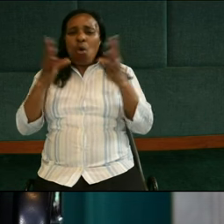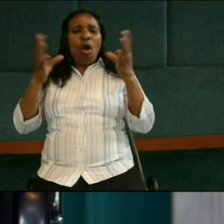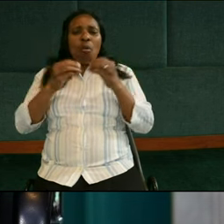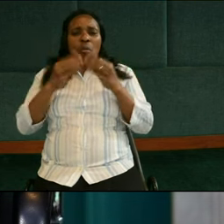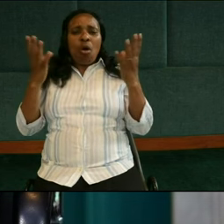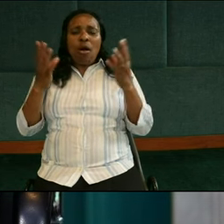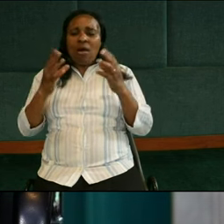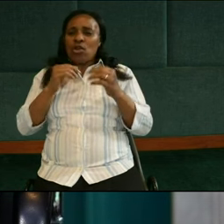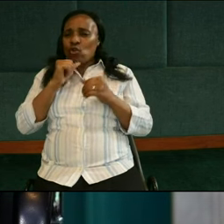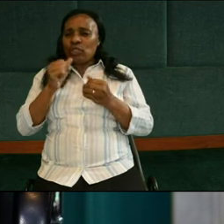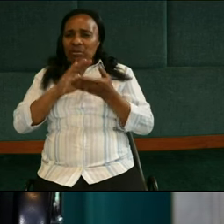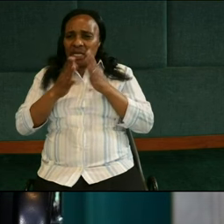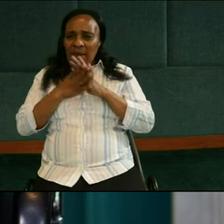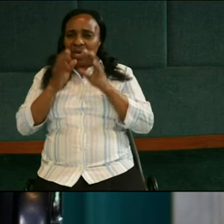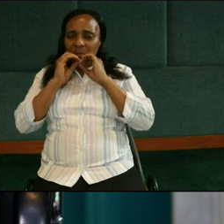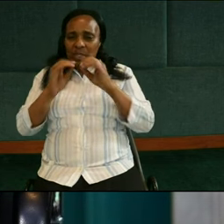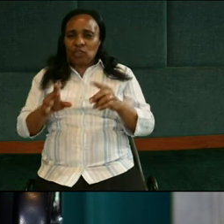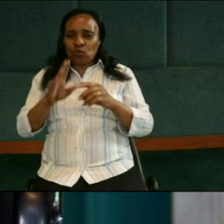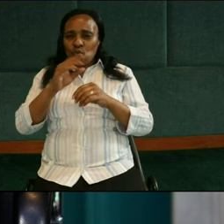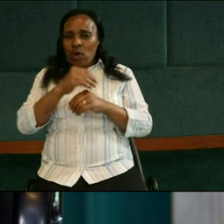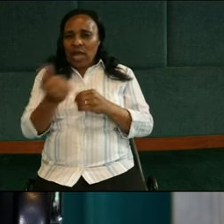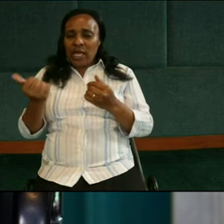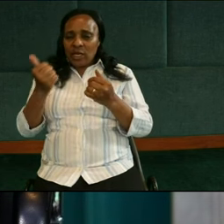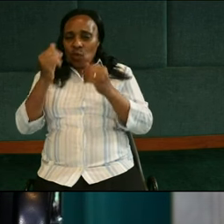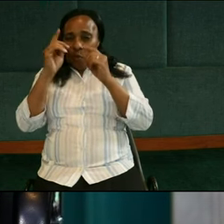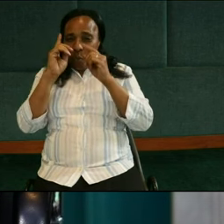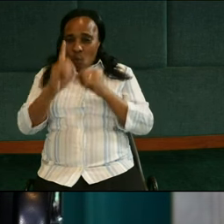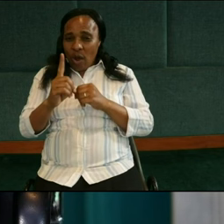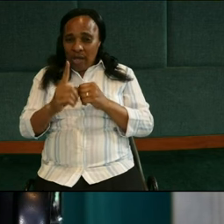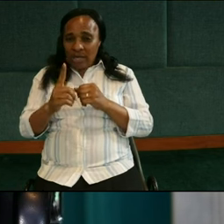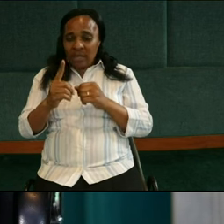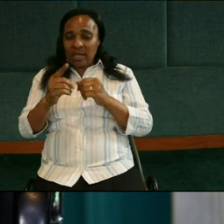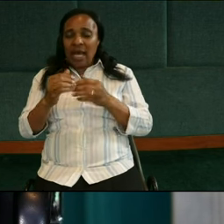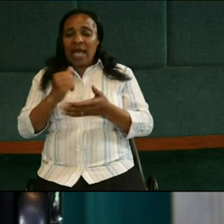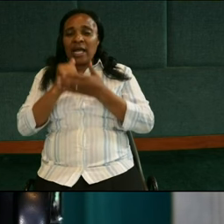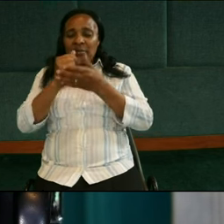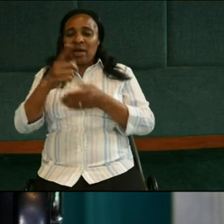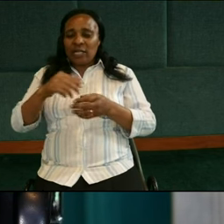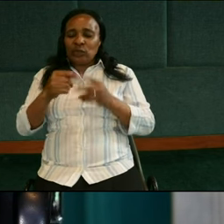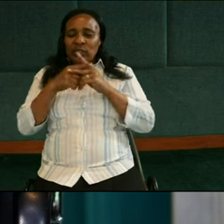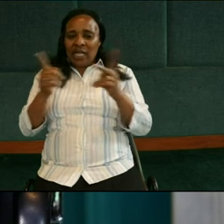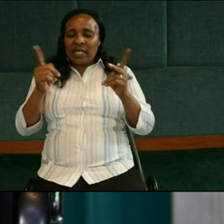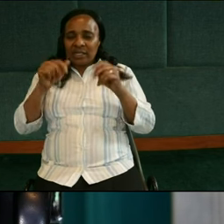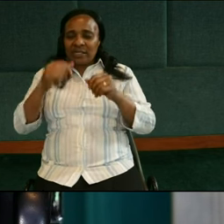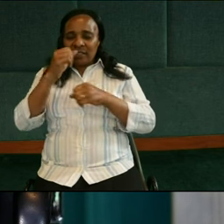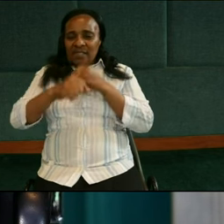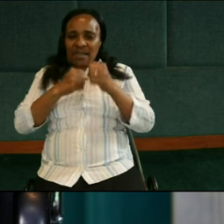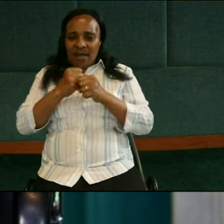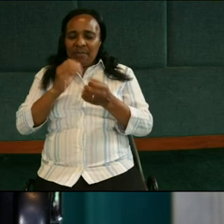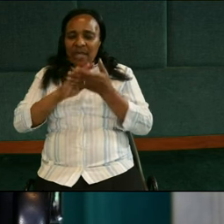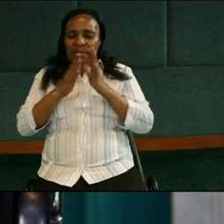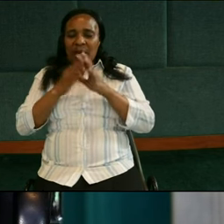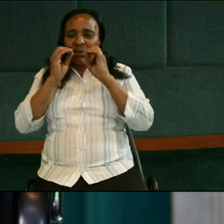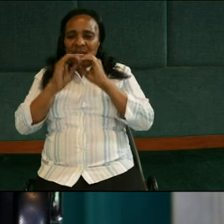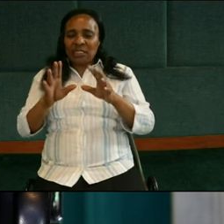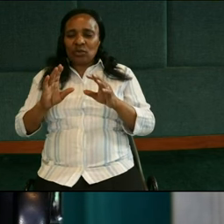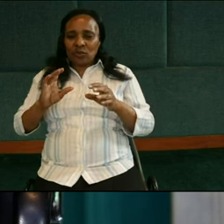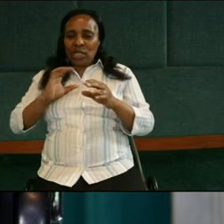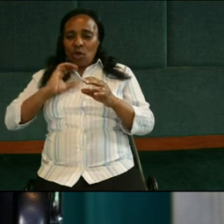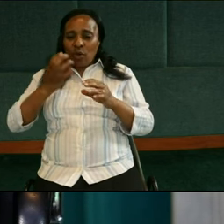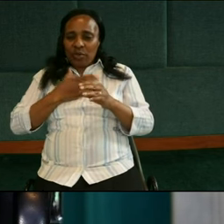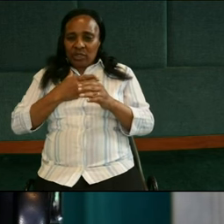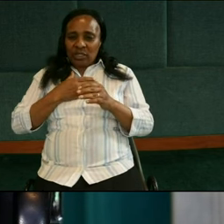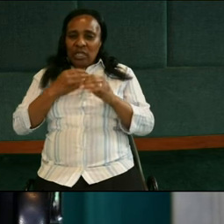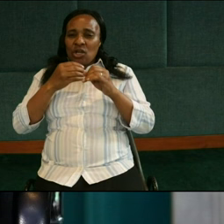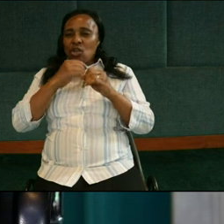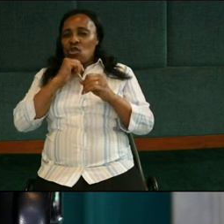and not being a blessing to anyone. Help us that as you start up this year, we may be a blessing to the community. We may partner with you and